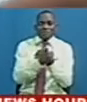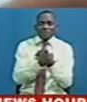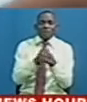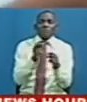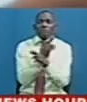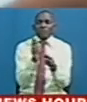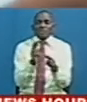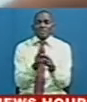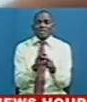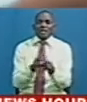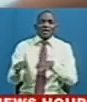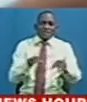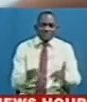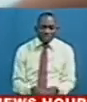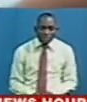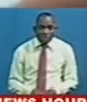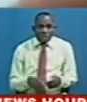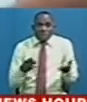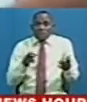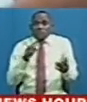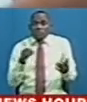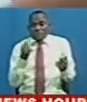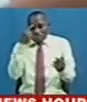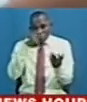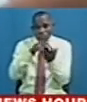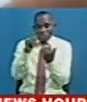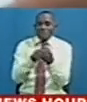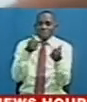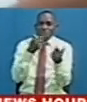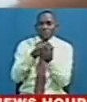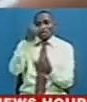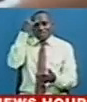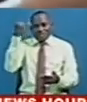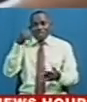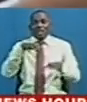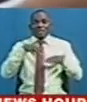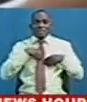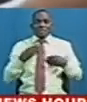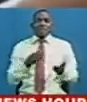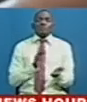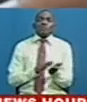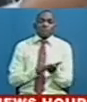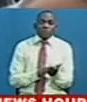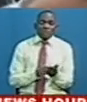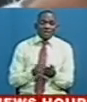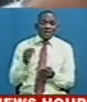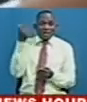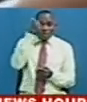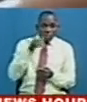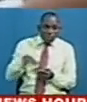ready to move. And so this is a very great idea, a very huge center that we have